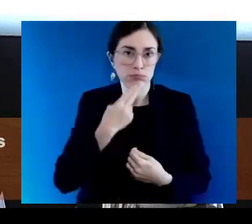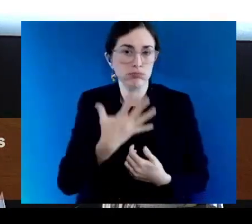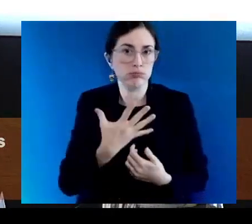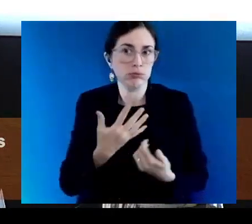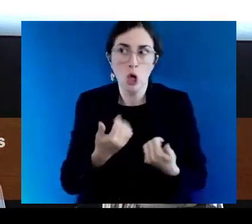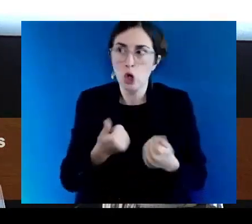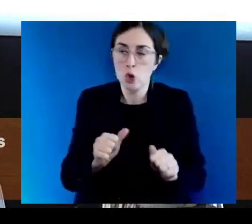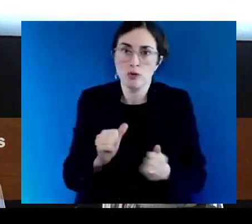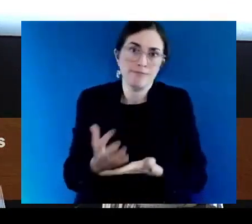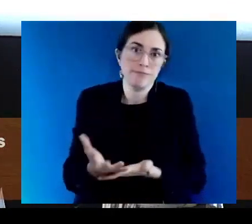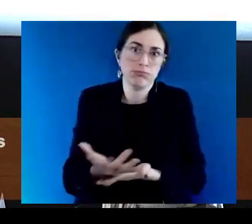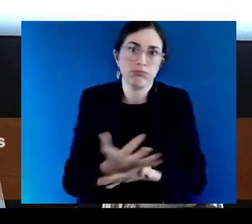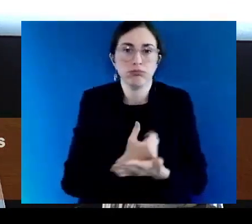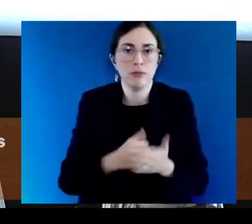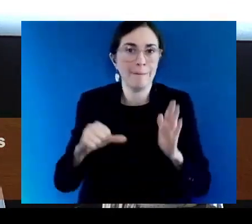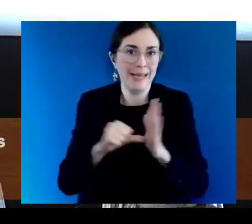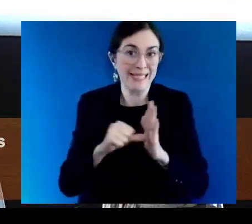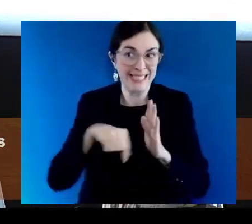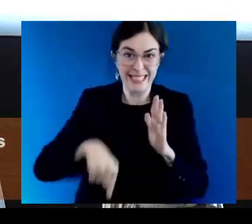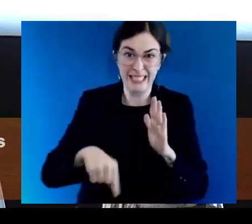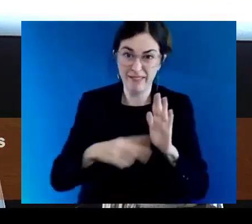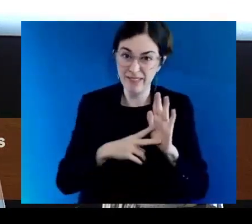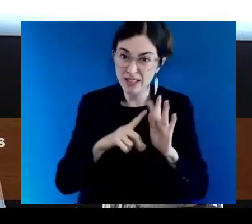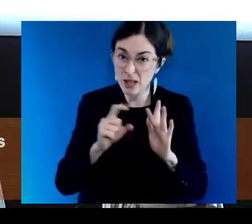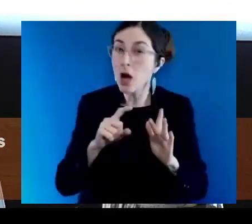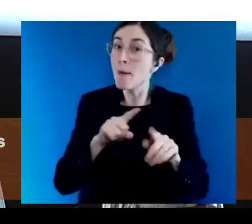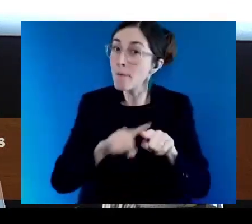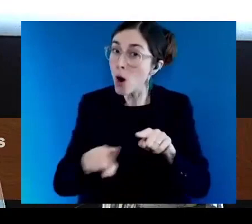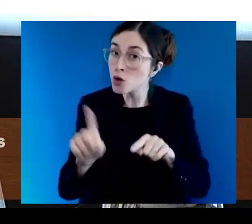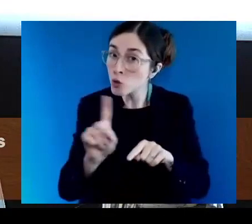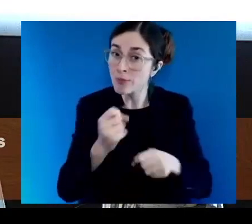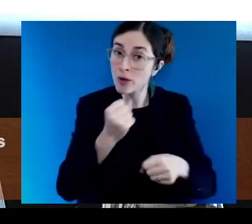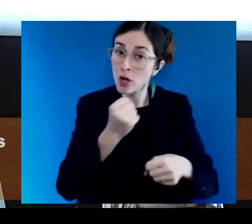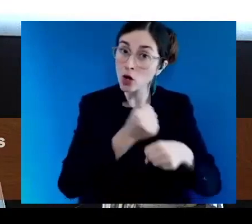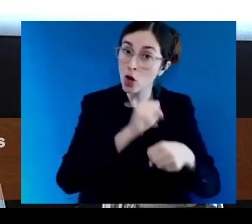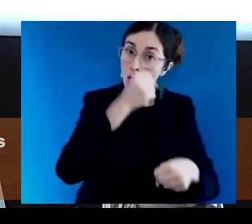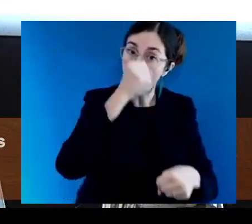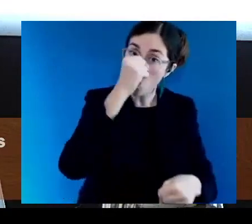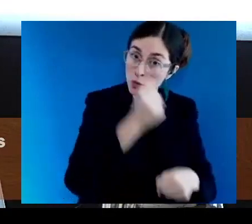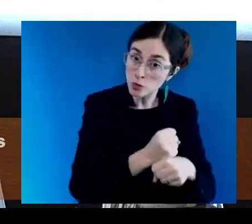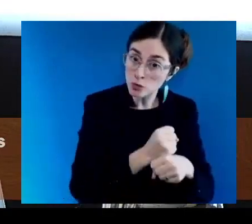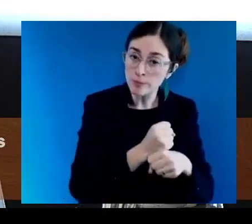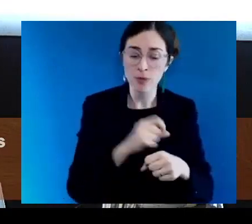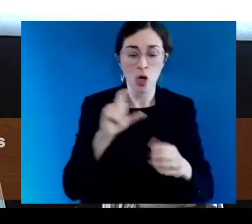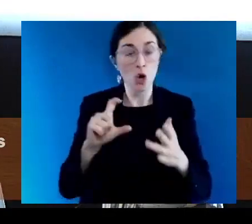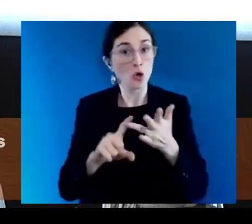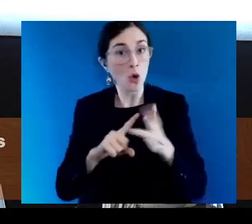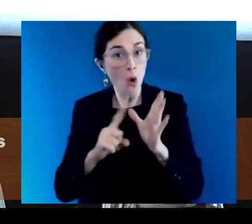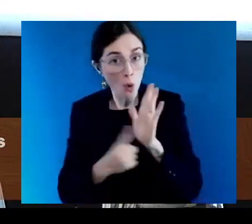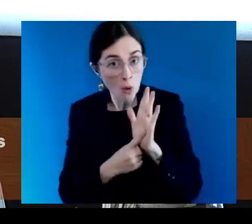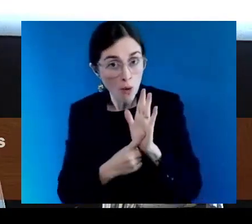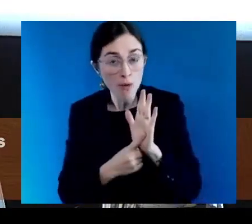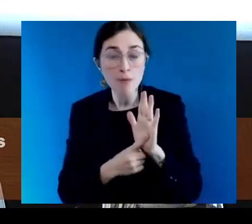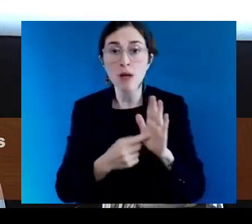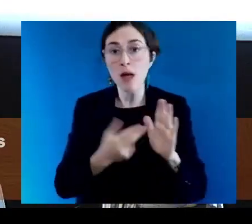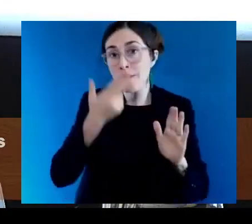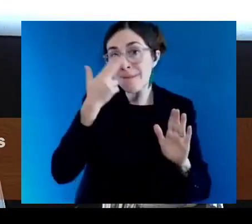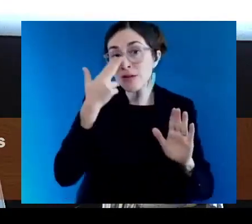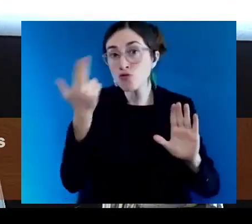Victoria. Primarily, they have been gold and coal, petroleum, that is oil and